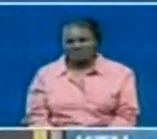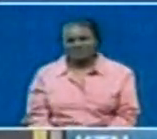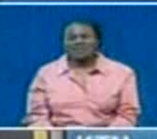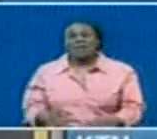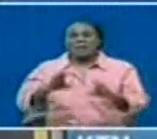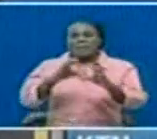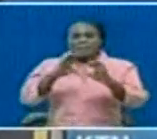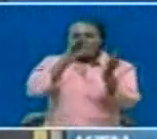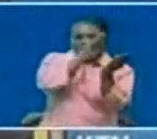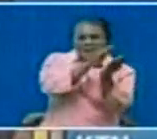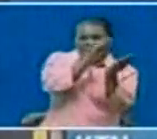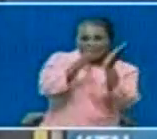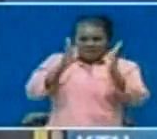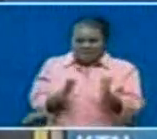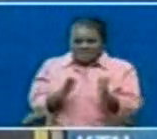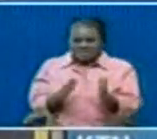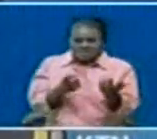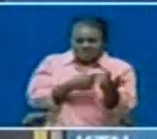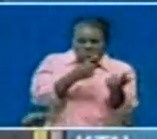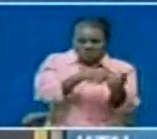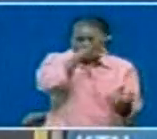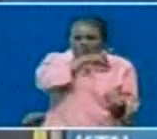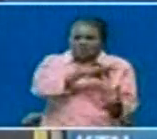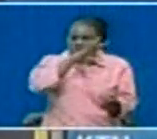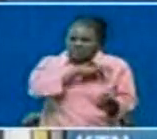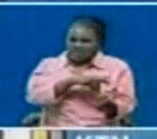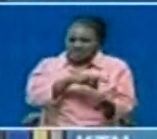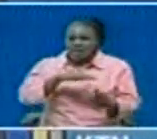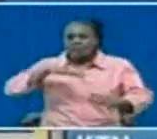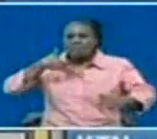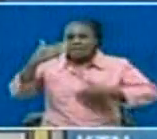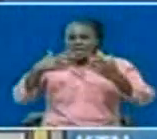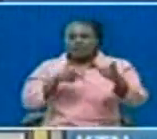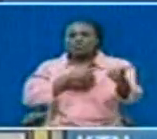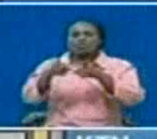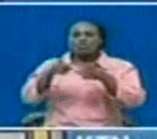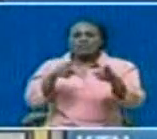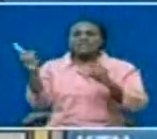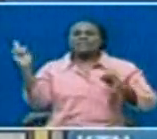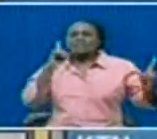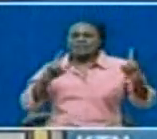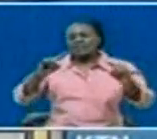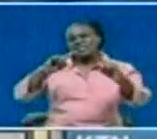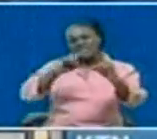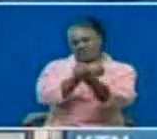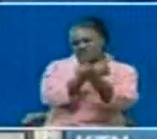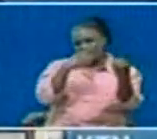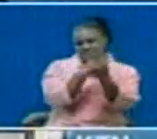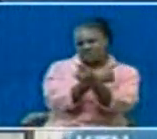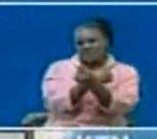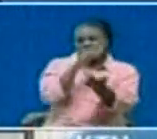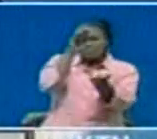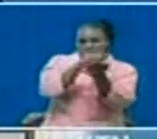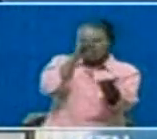Well, as bankers continue to count profits for the first half of the year, players in the tourism sector are dancing to a different tune, that of